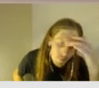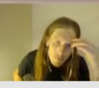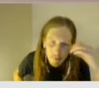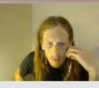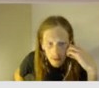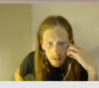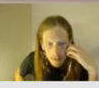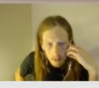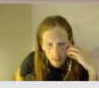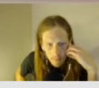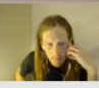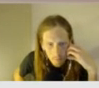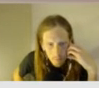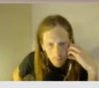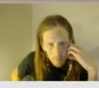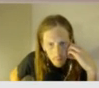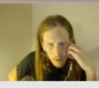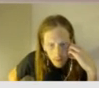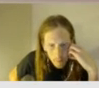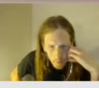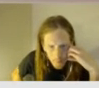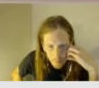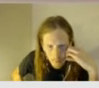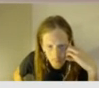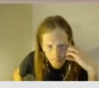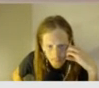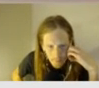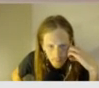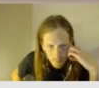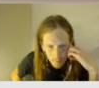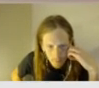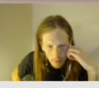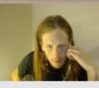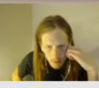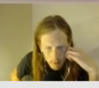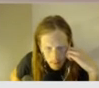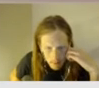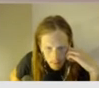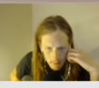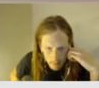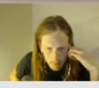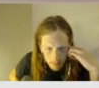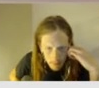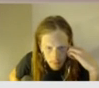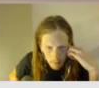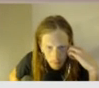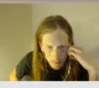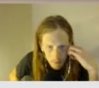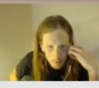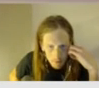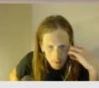you know, I'm shooting this scene here. Do you mind if you end up being in some of these pictures? And they're like, oh, no, that's totally fine. So if they give me